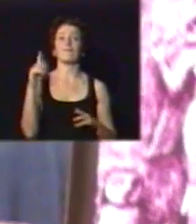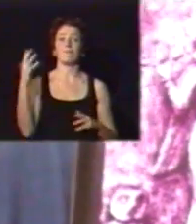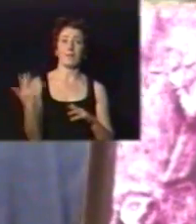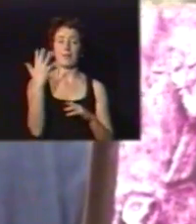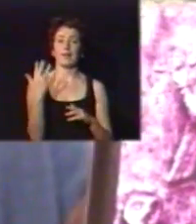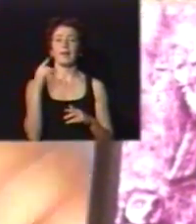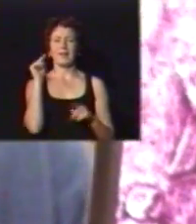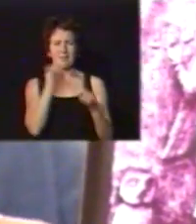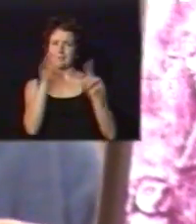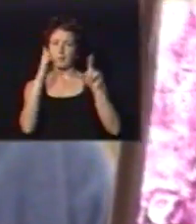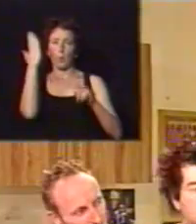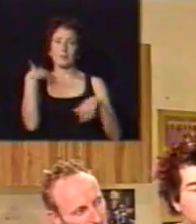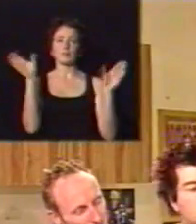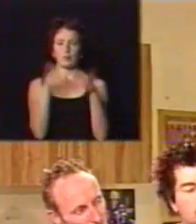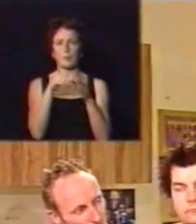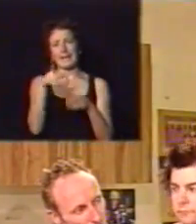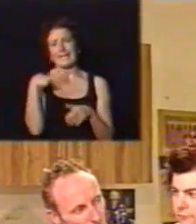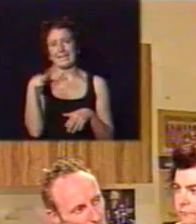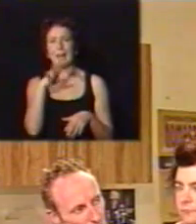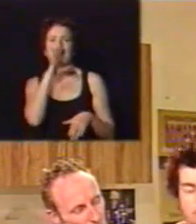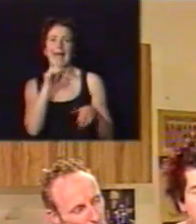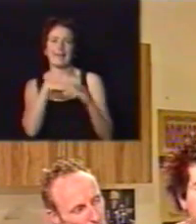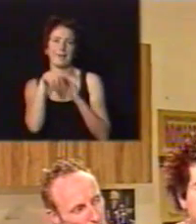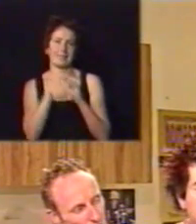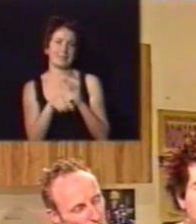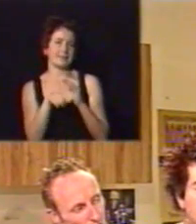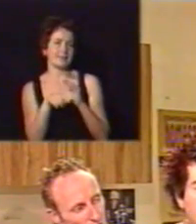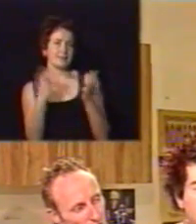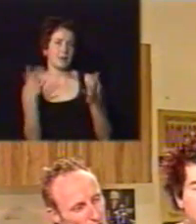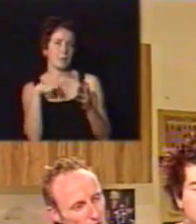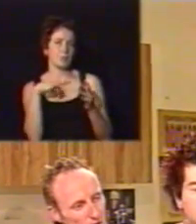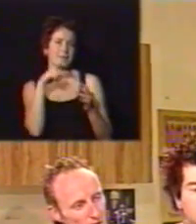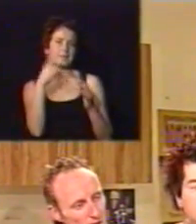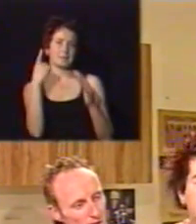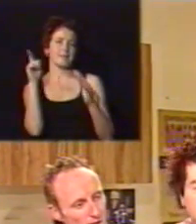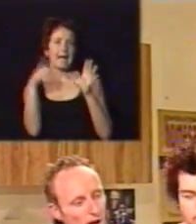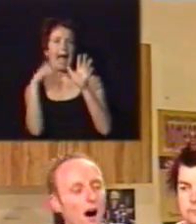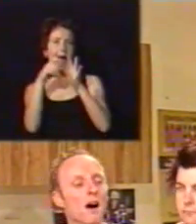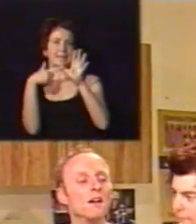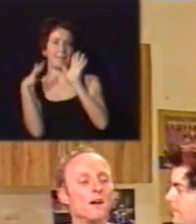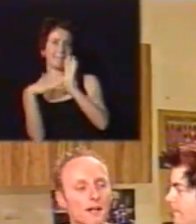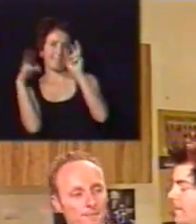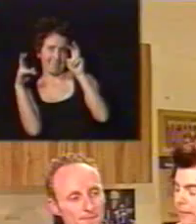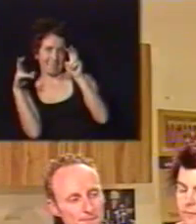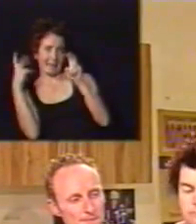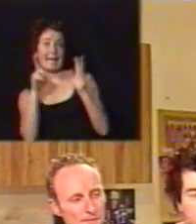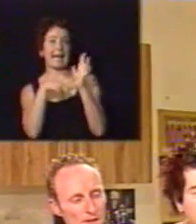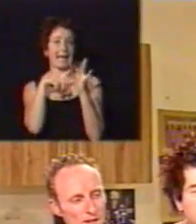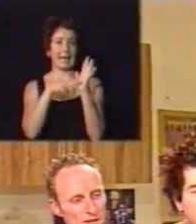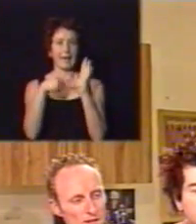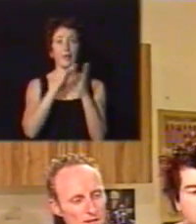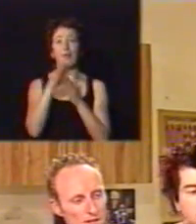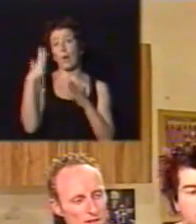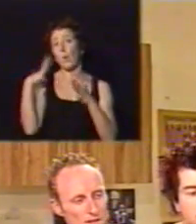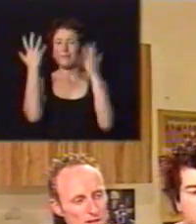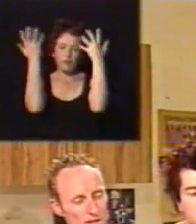It's a women's group, but they had to have a man in this section because there's a part of that is Adam. And so they wanted they were going to have a drag king, but